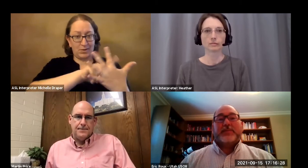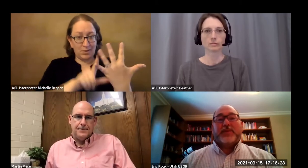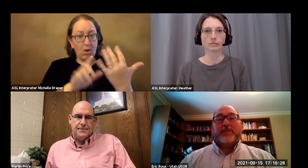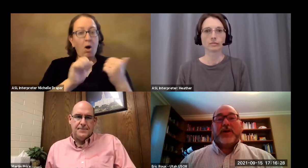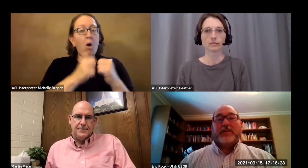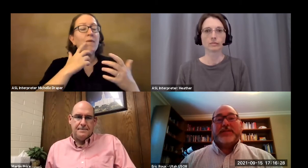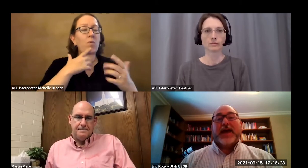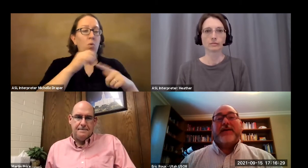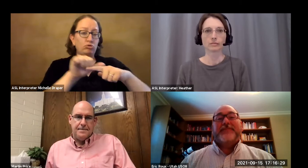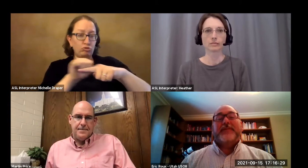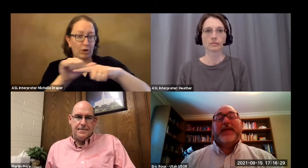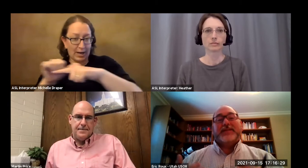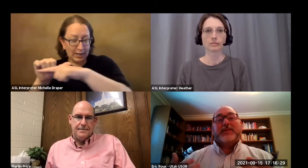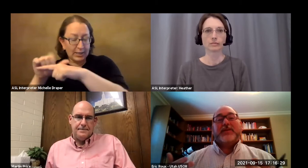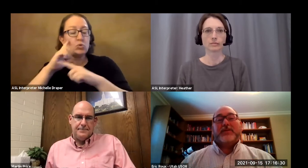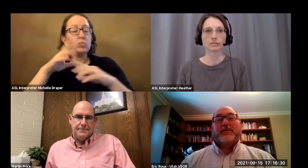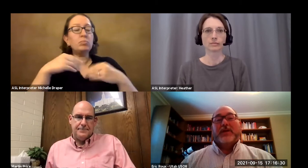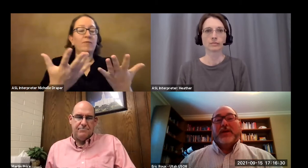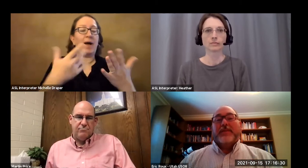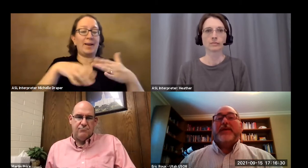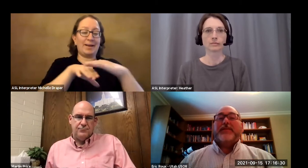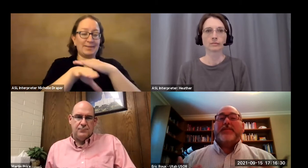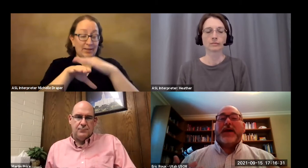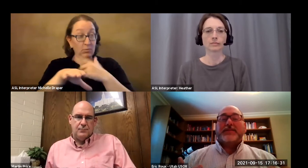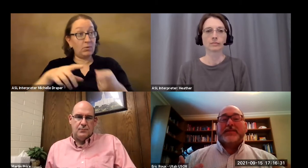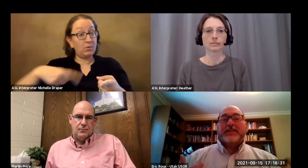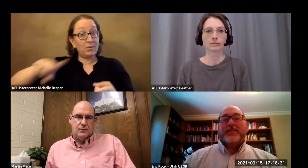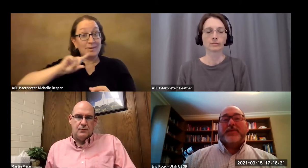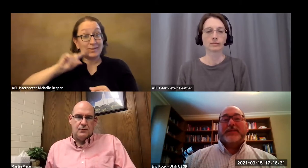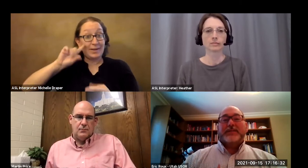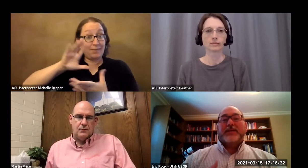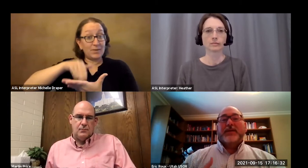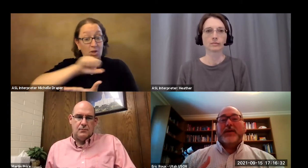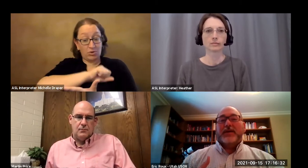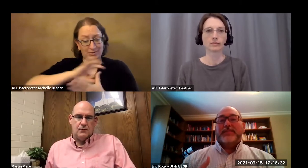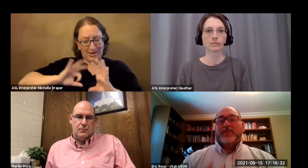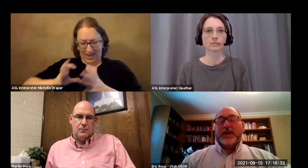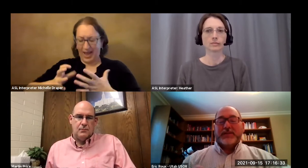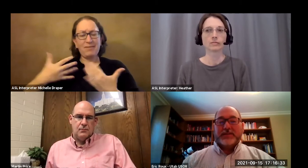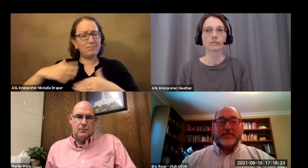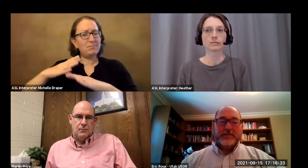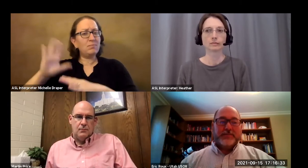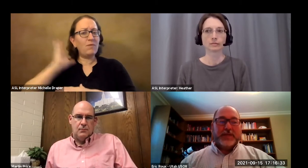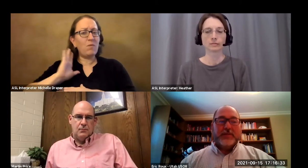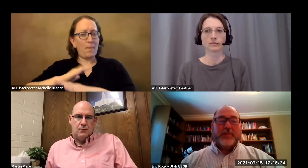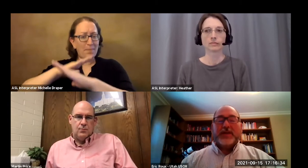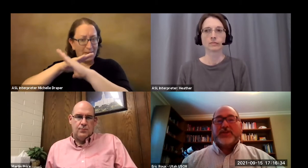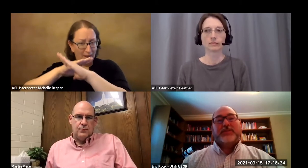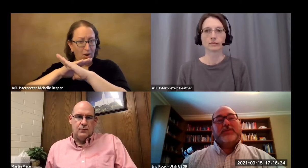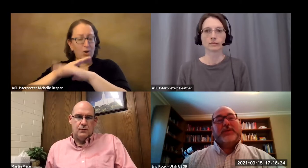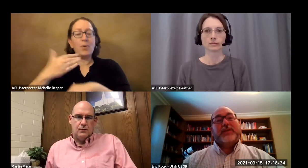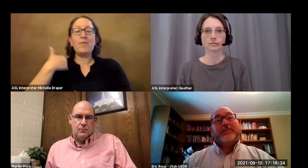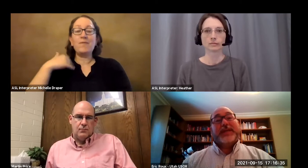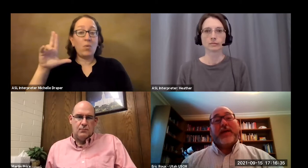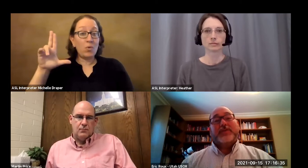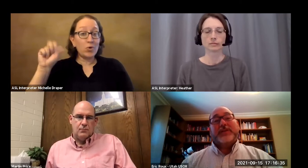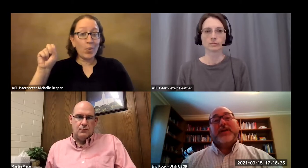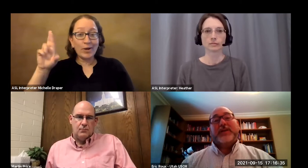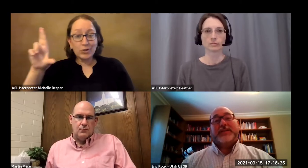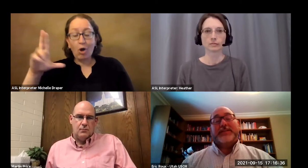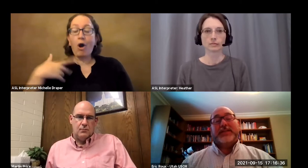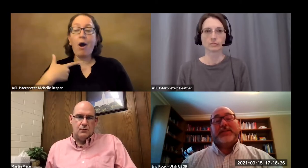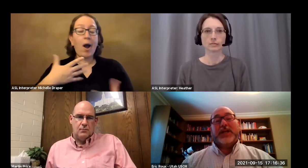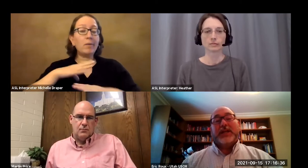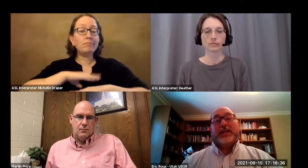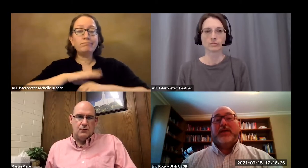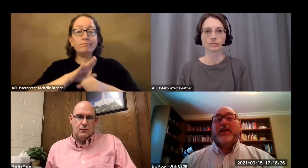that's accessible for all staff. That's a hurdle that in the past DWS tried to meet by just doing closed captioning